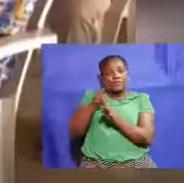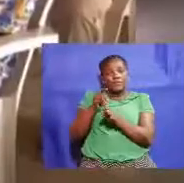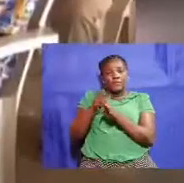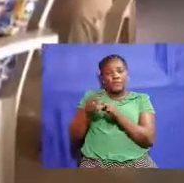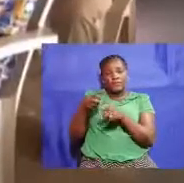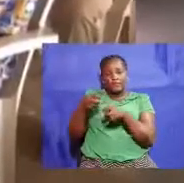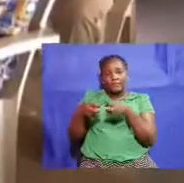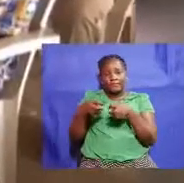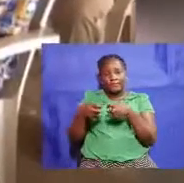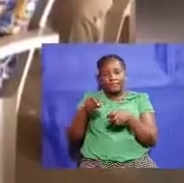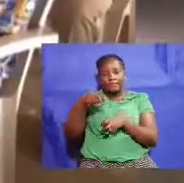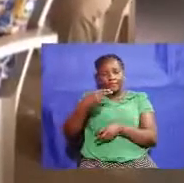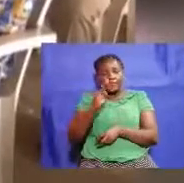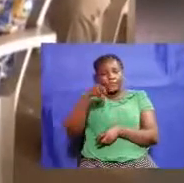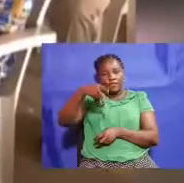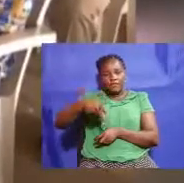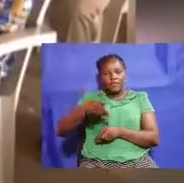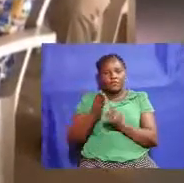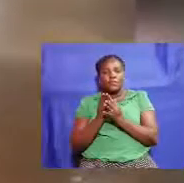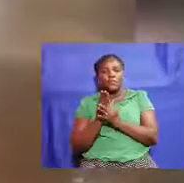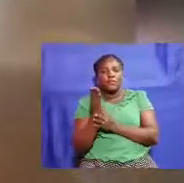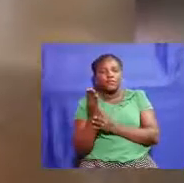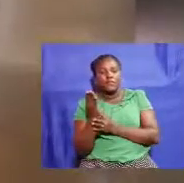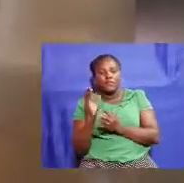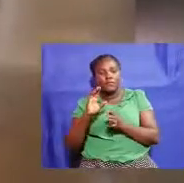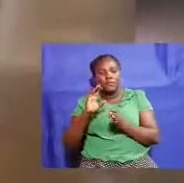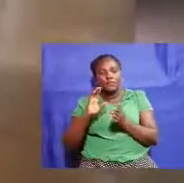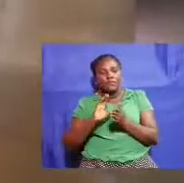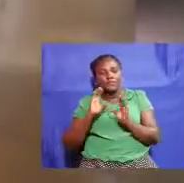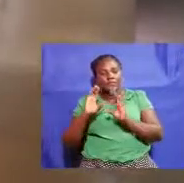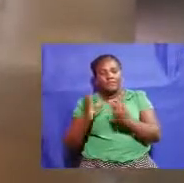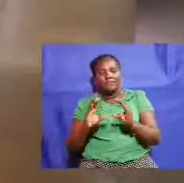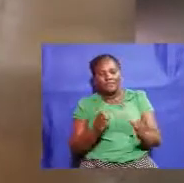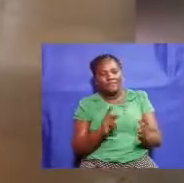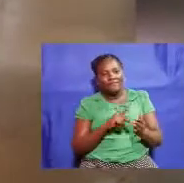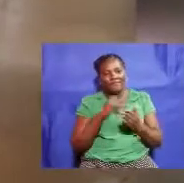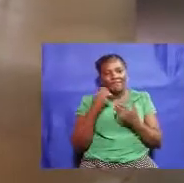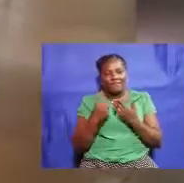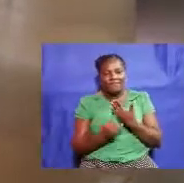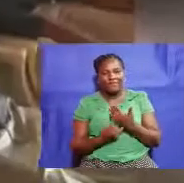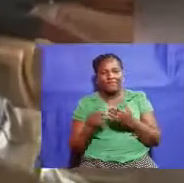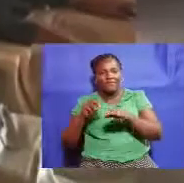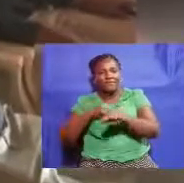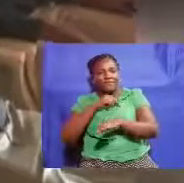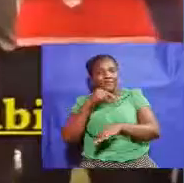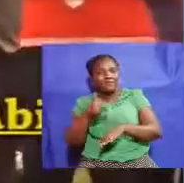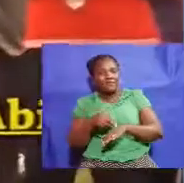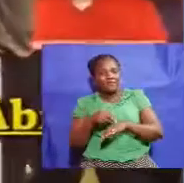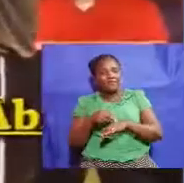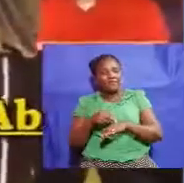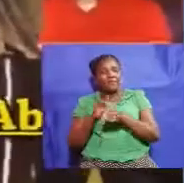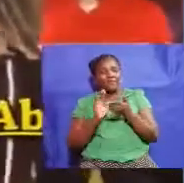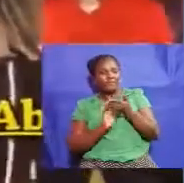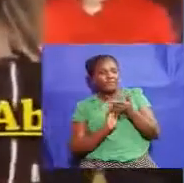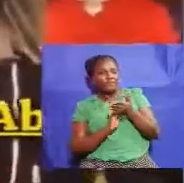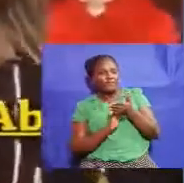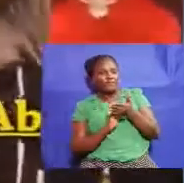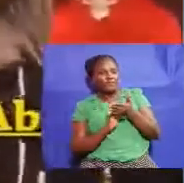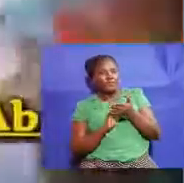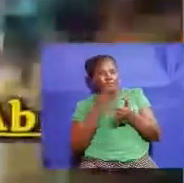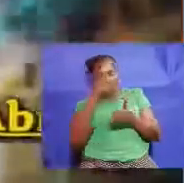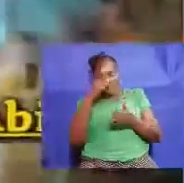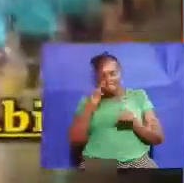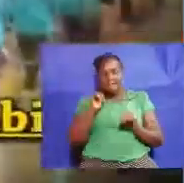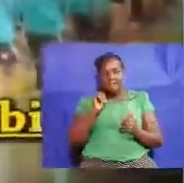Avid proponent on disability issues, the H4P organization, through its community project, instituted the H4P National